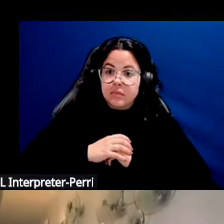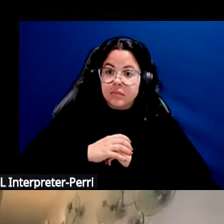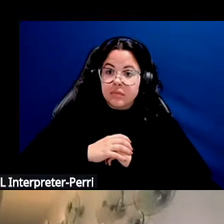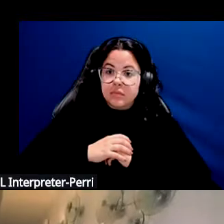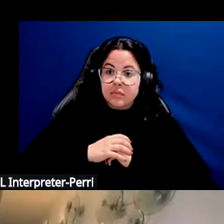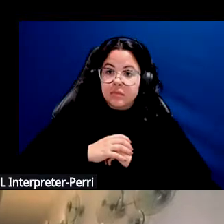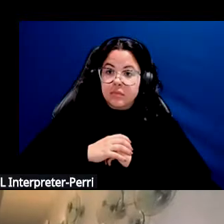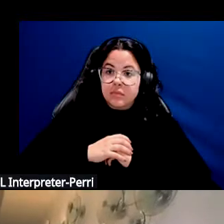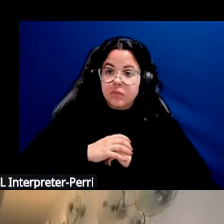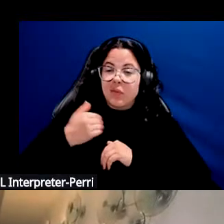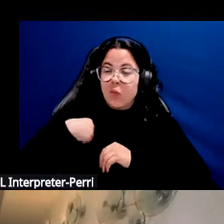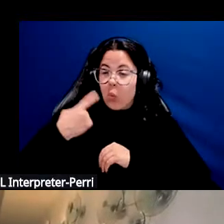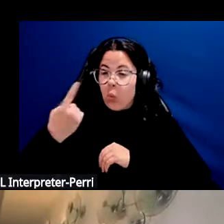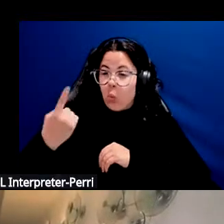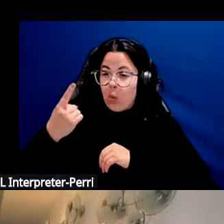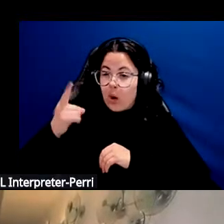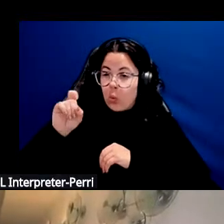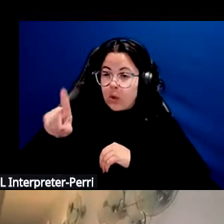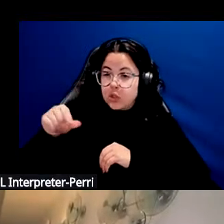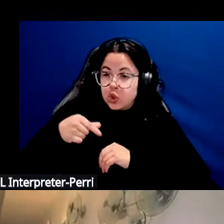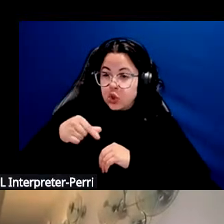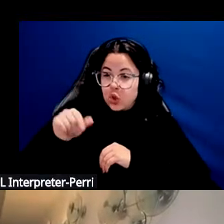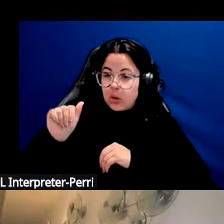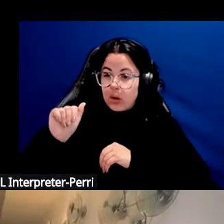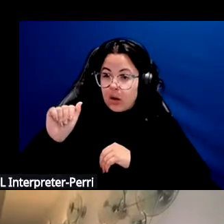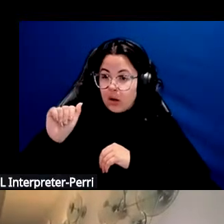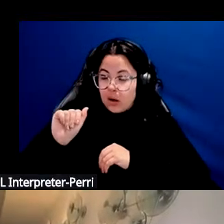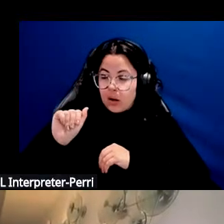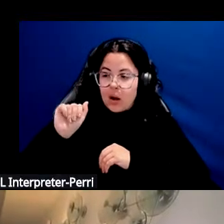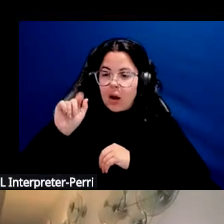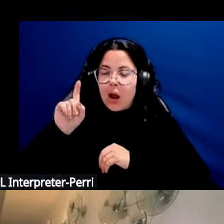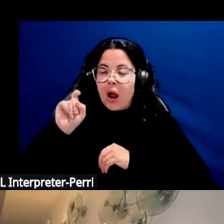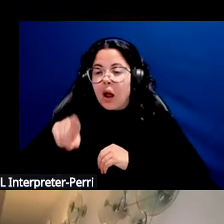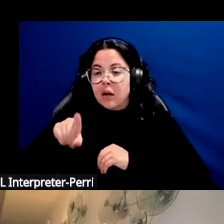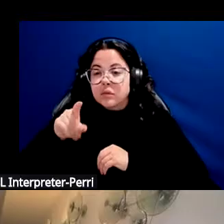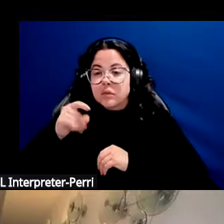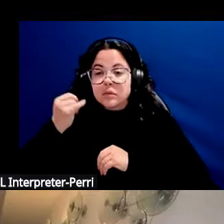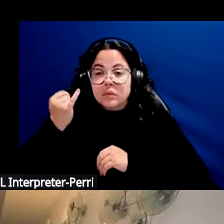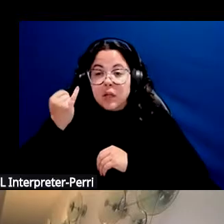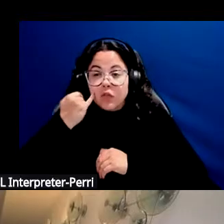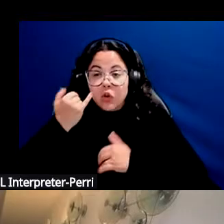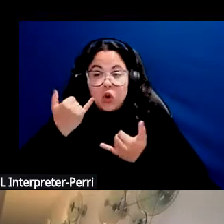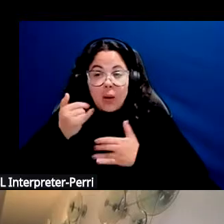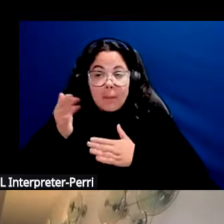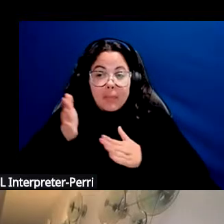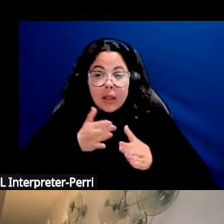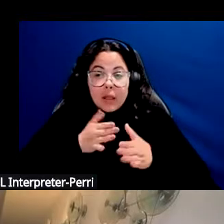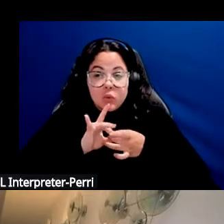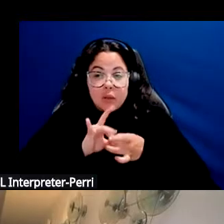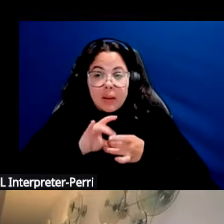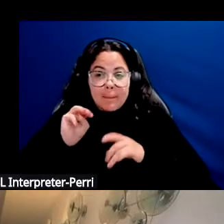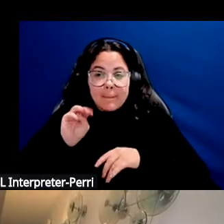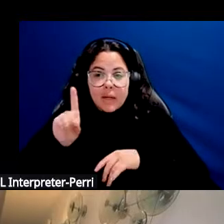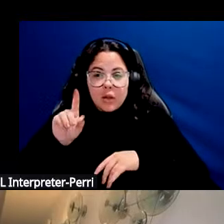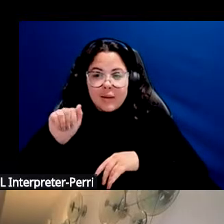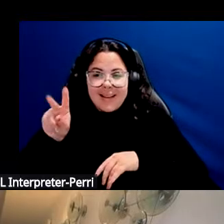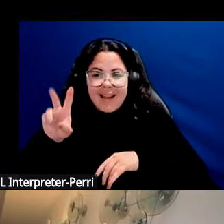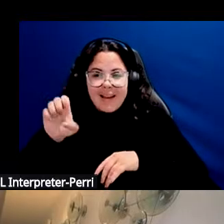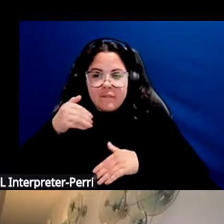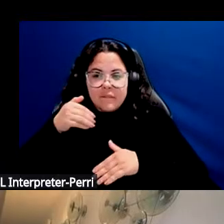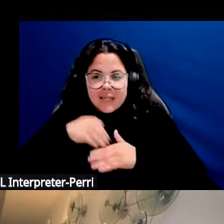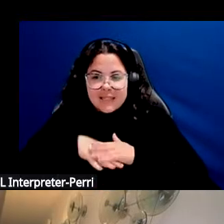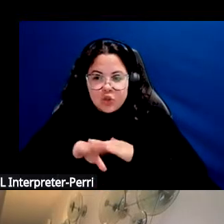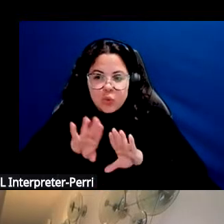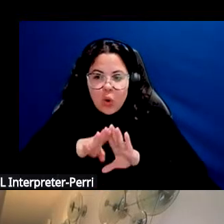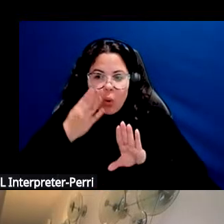We Okay, do have one question in the Q&A, asking if there are current plans regarding the Maryland Avenue entrance reopening